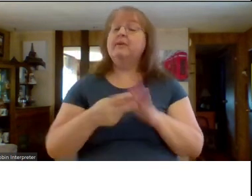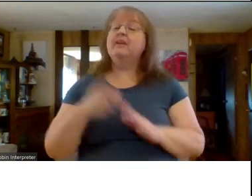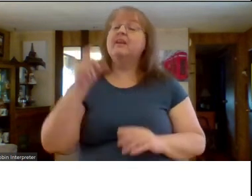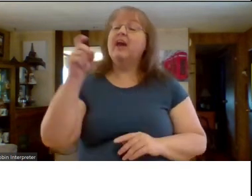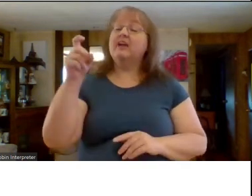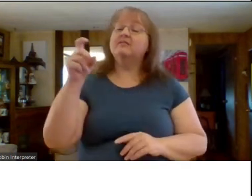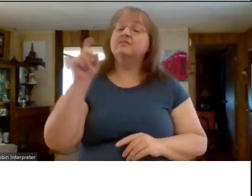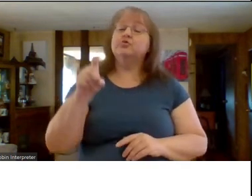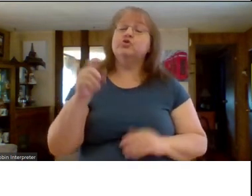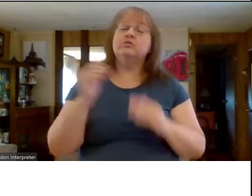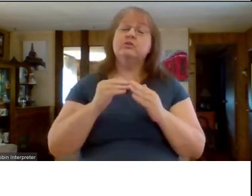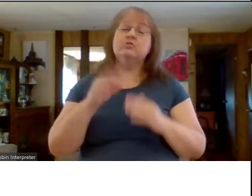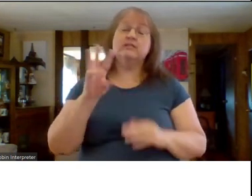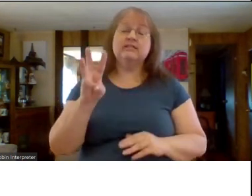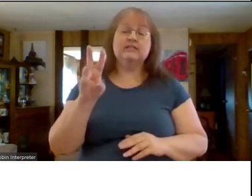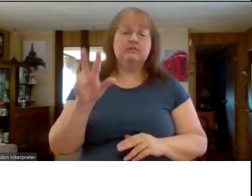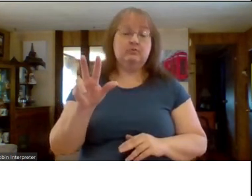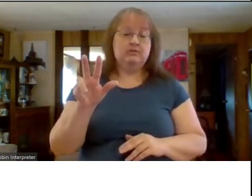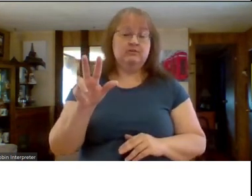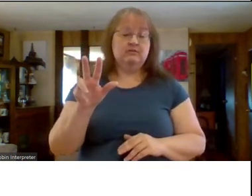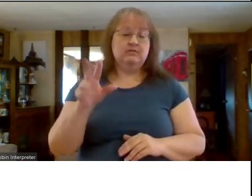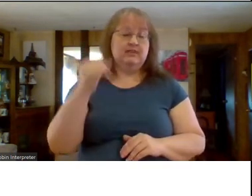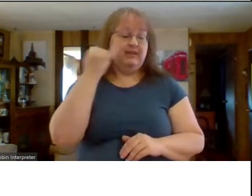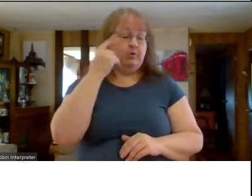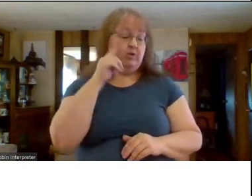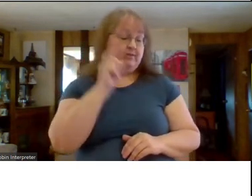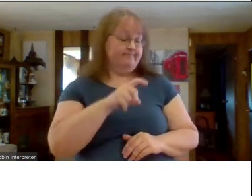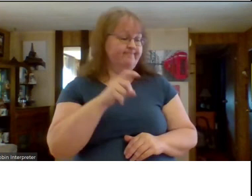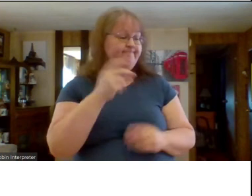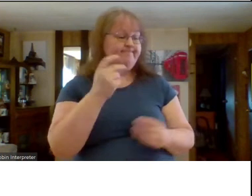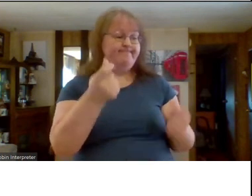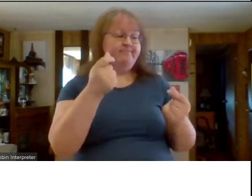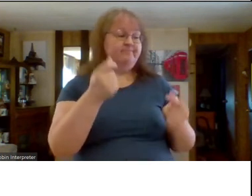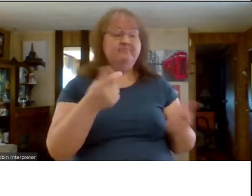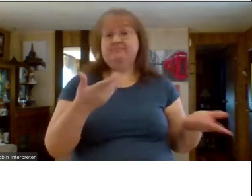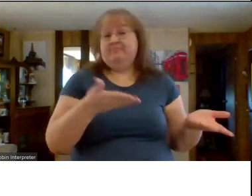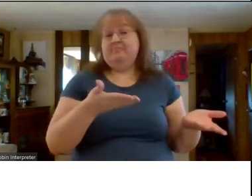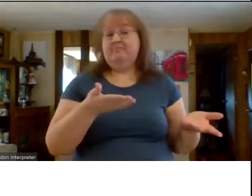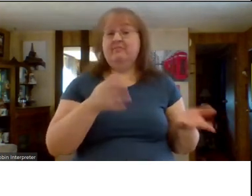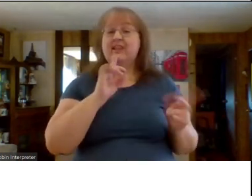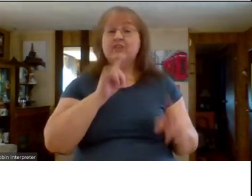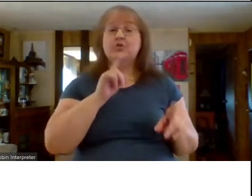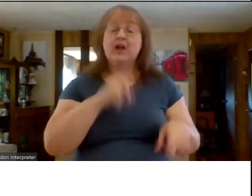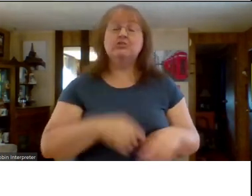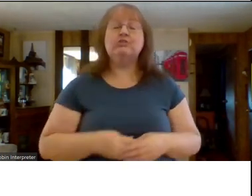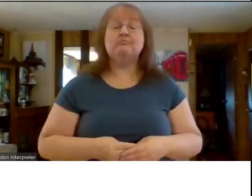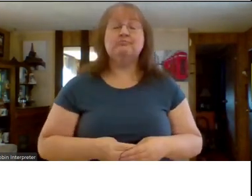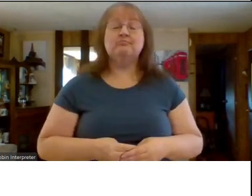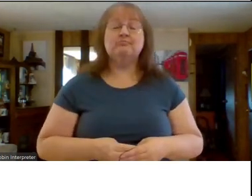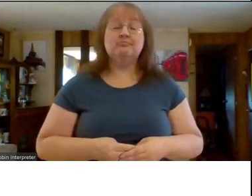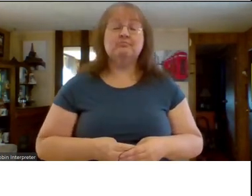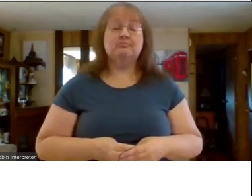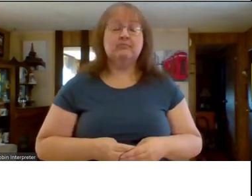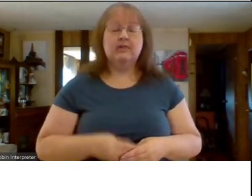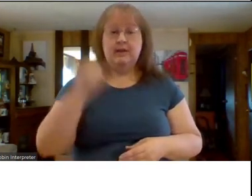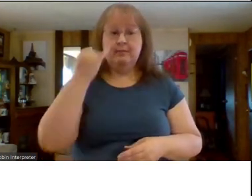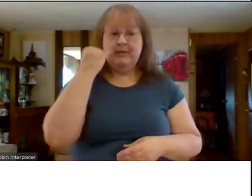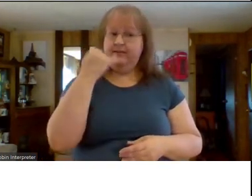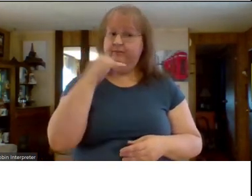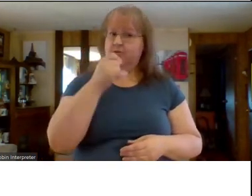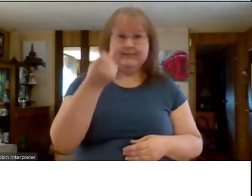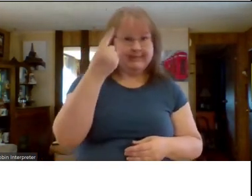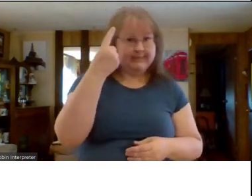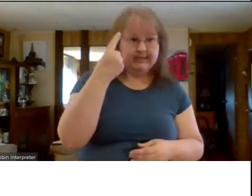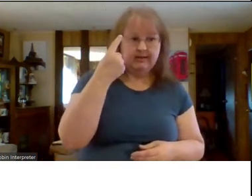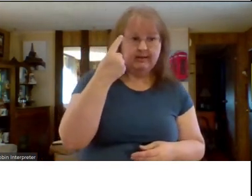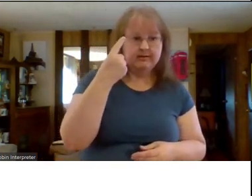times 9 is 63, so x should equal 63. If you can see that automatically, then there you go. There's your answer.